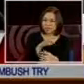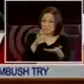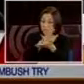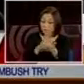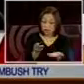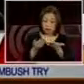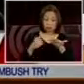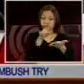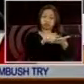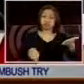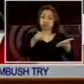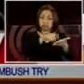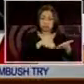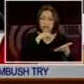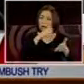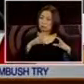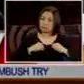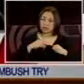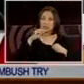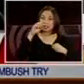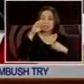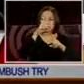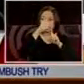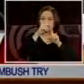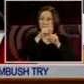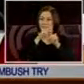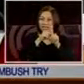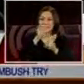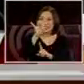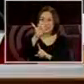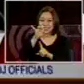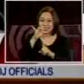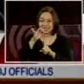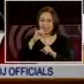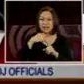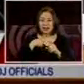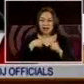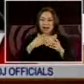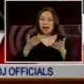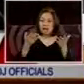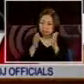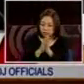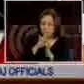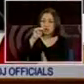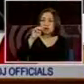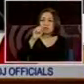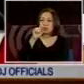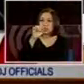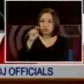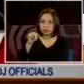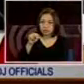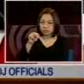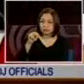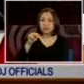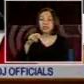in November 18. Dinenay po yung aming motion for reconsideration. But on November 18